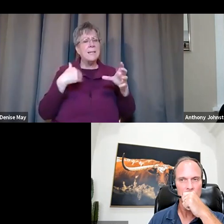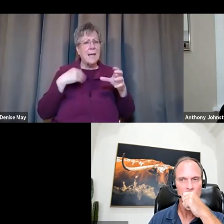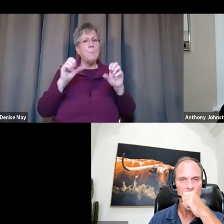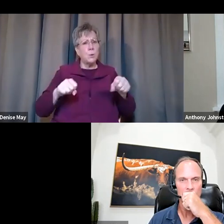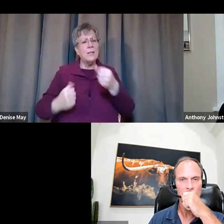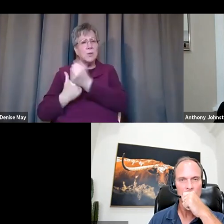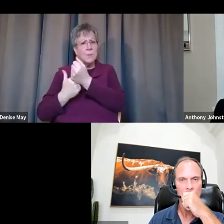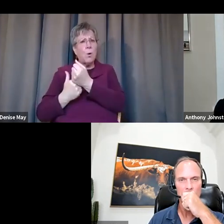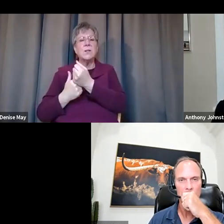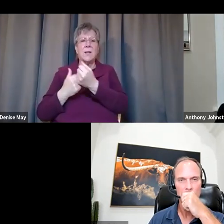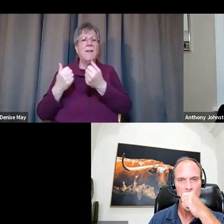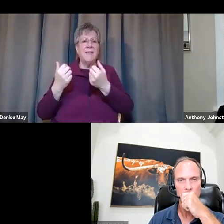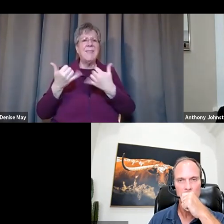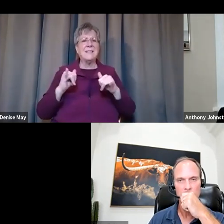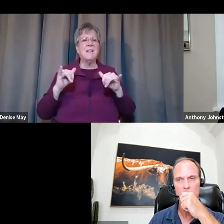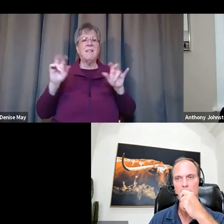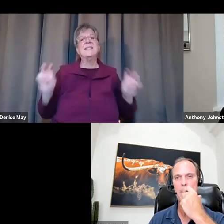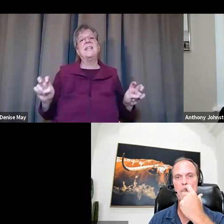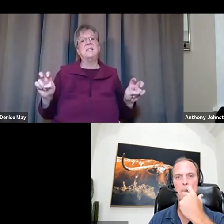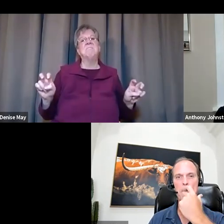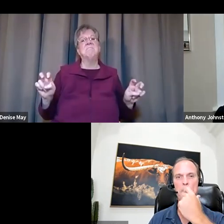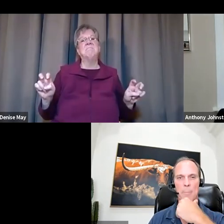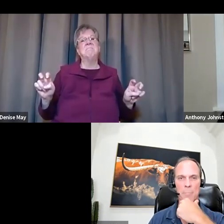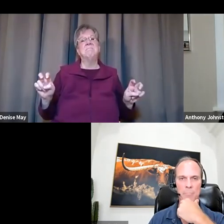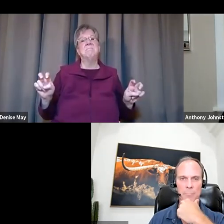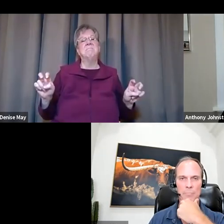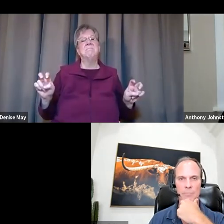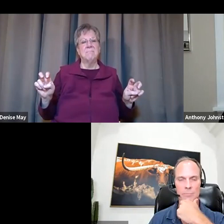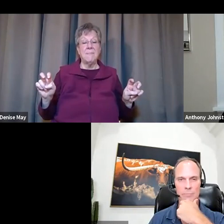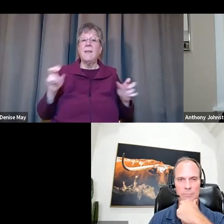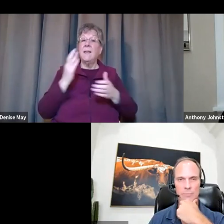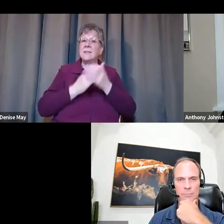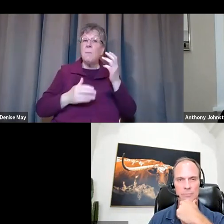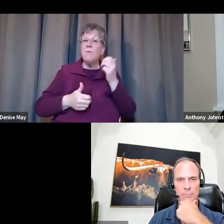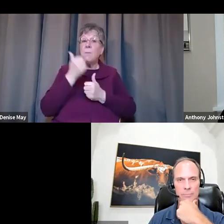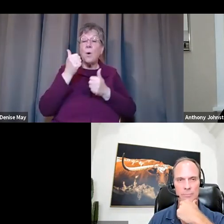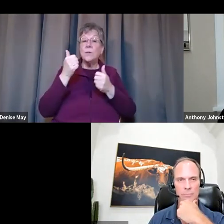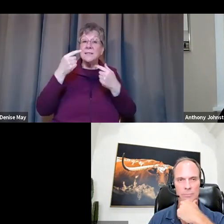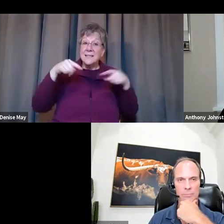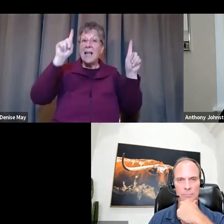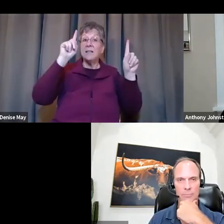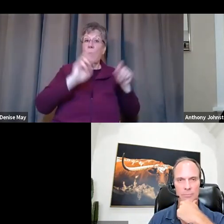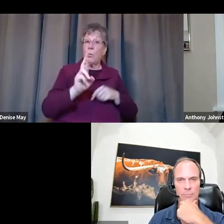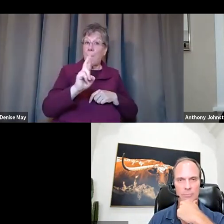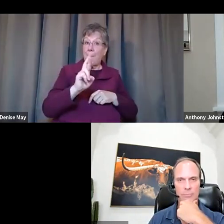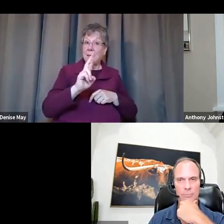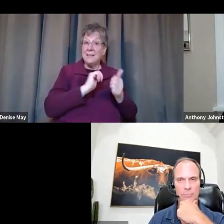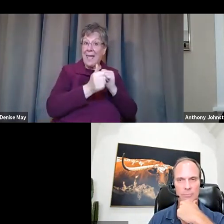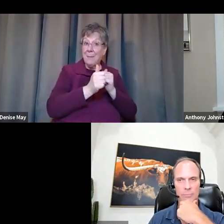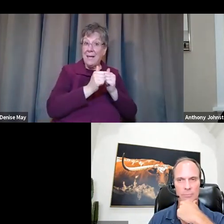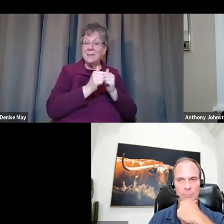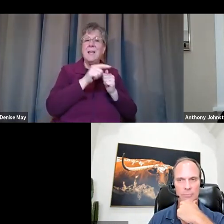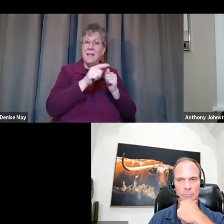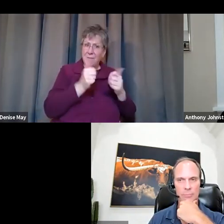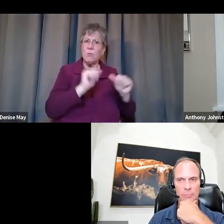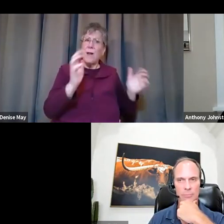sit on the sidelines. And, some of the most successful Republican campaigns have been those that have tried to mobilize